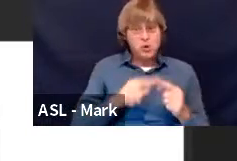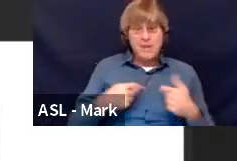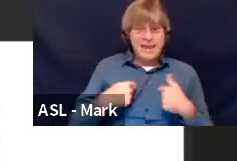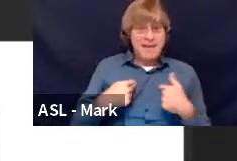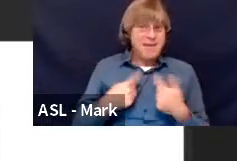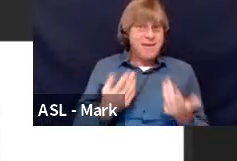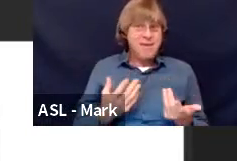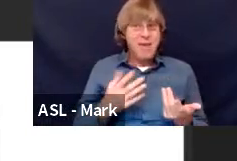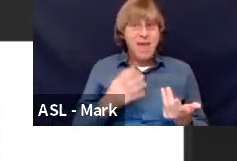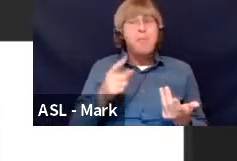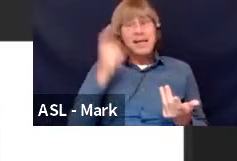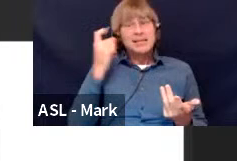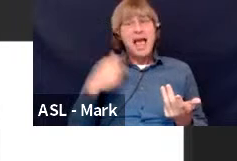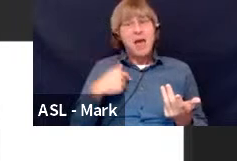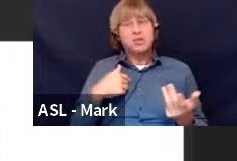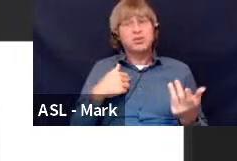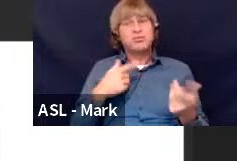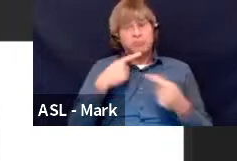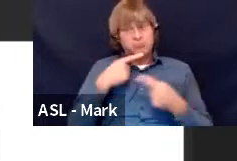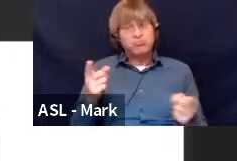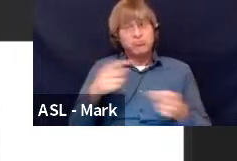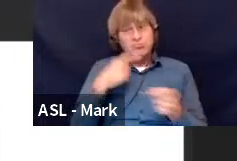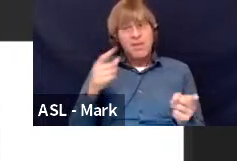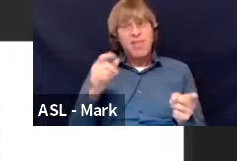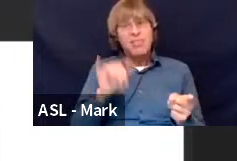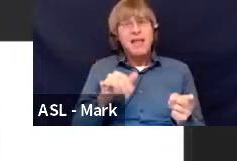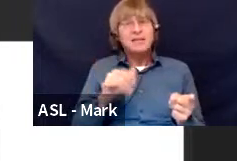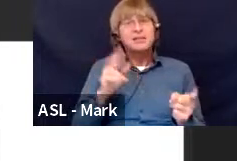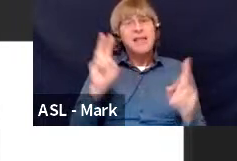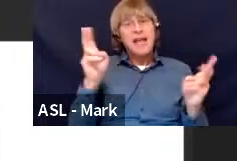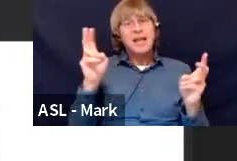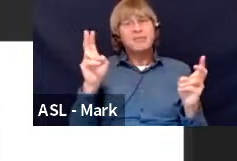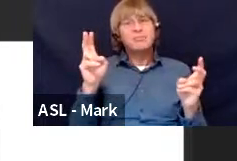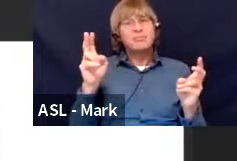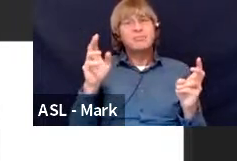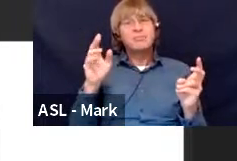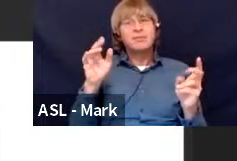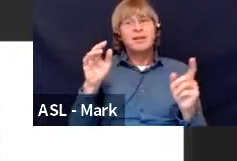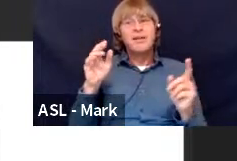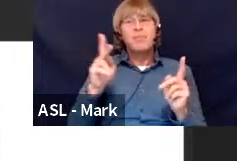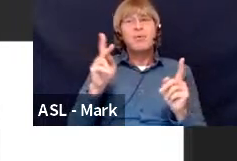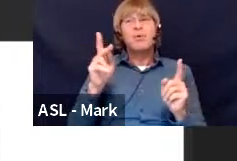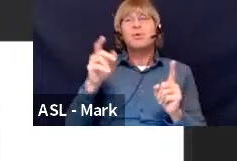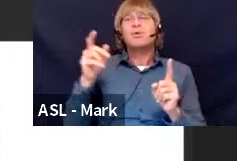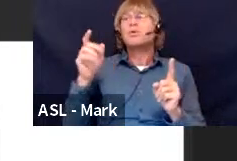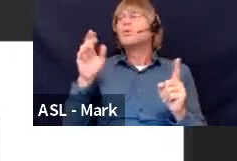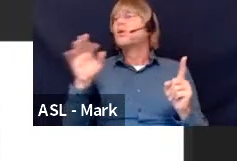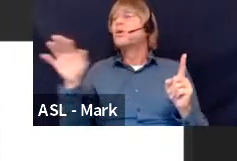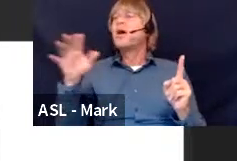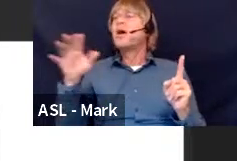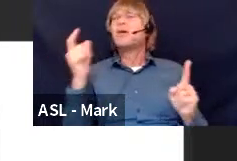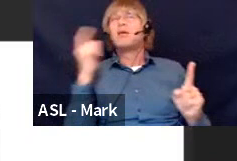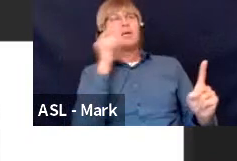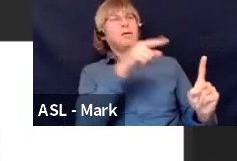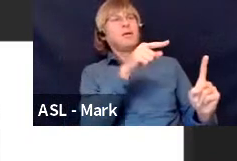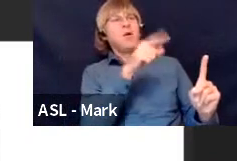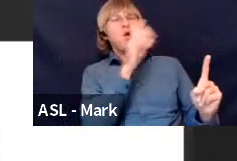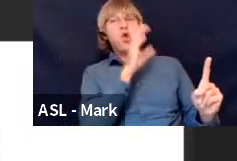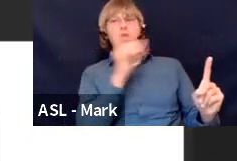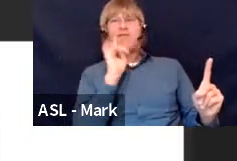me. And because I was doing that, that was like a signal to people who were looking for those things. And so